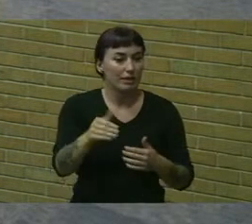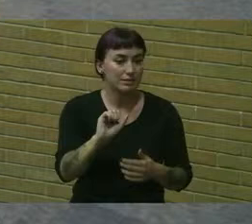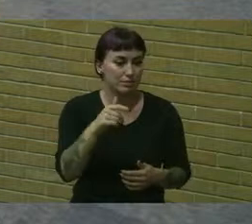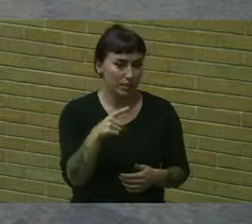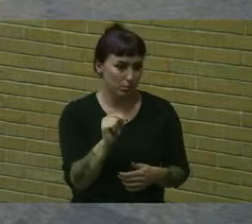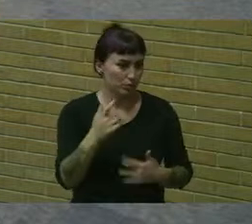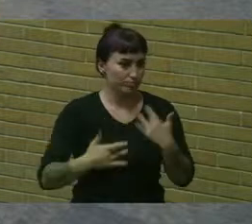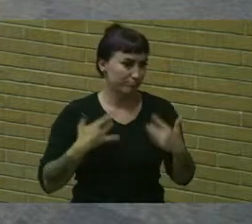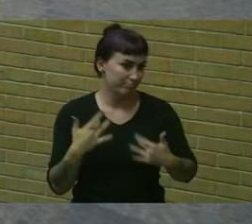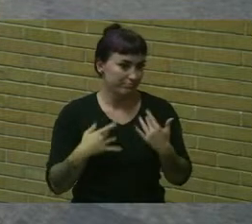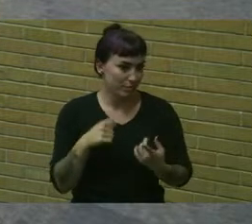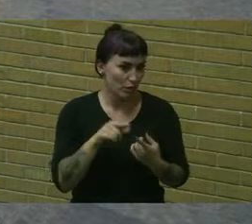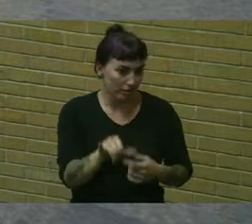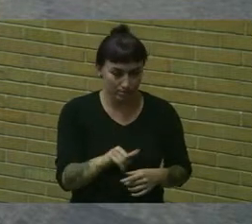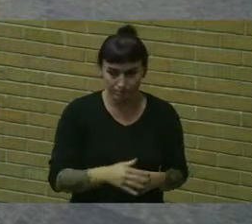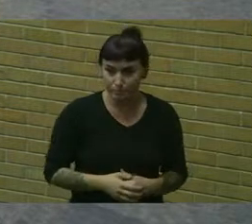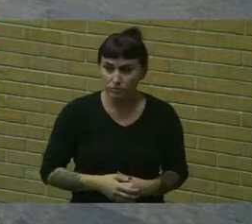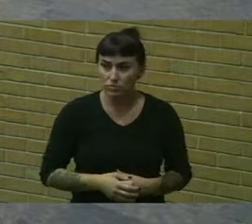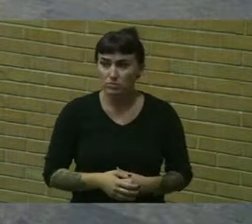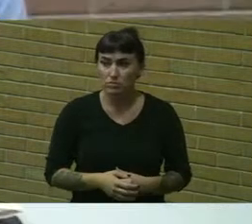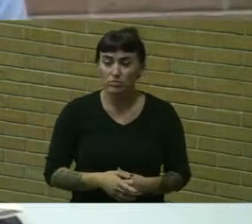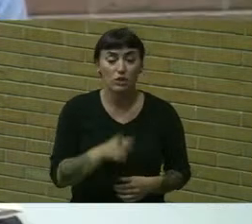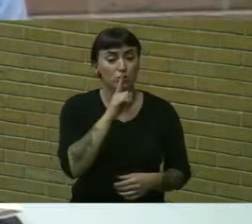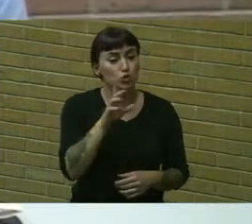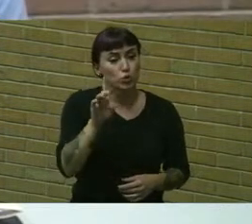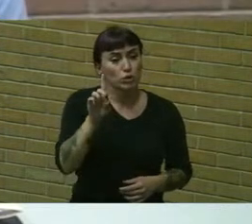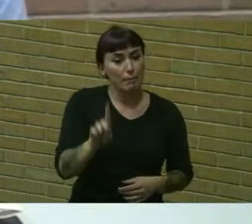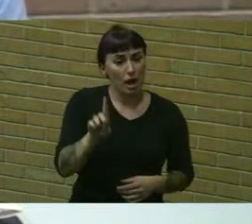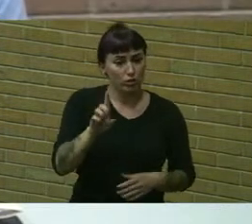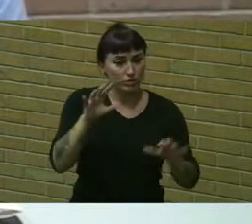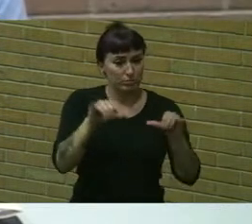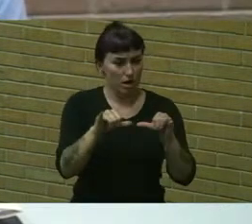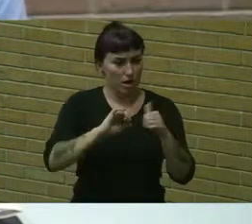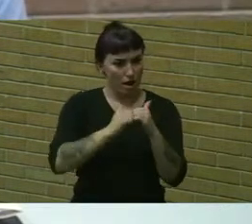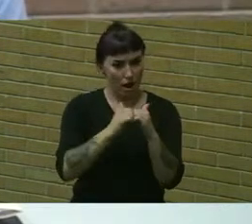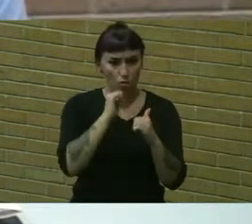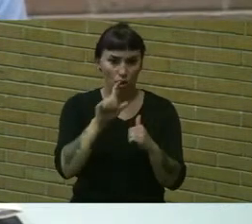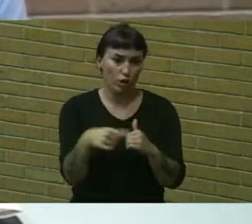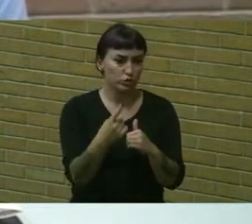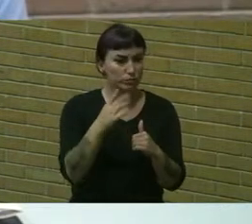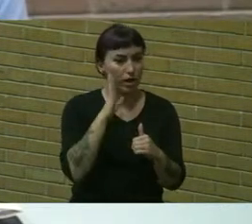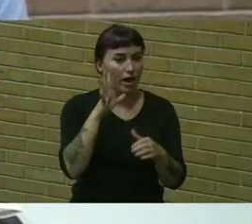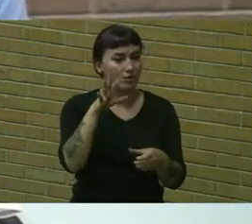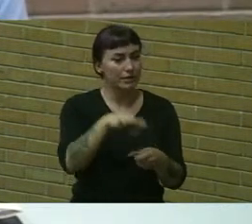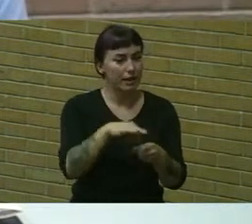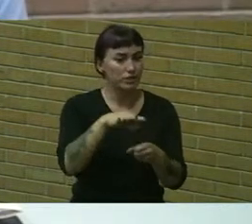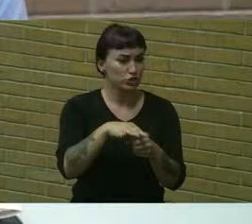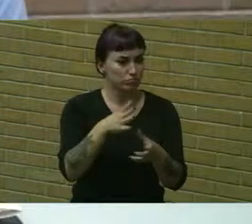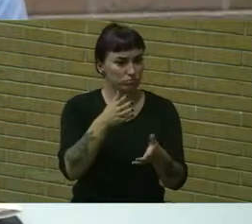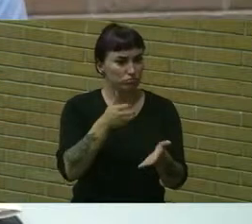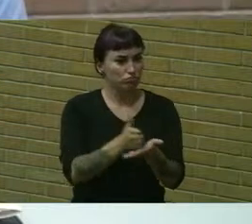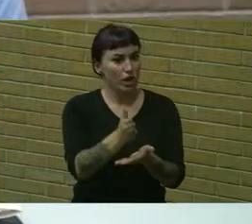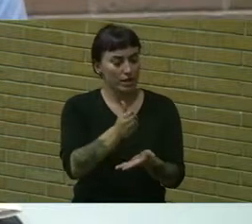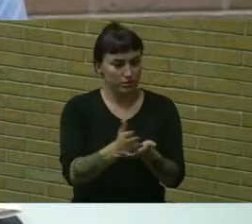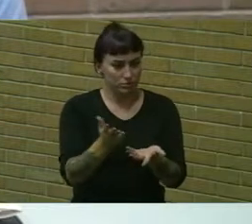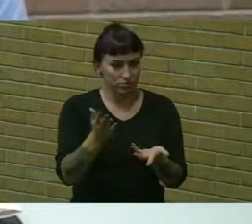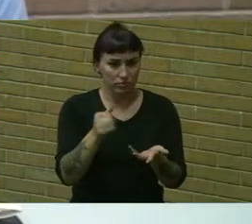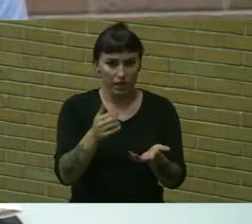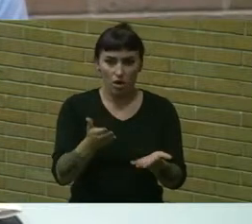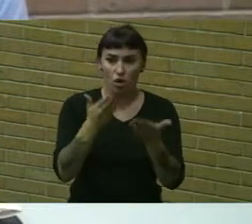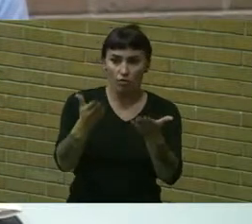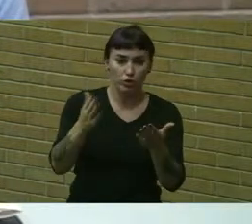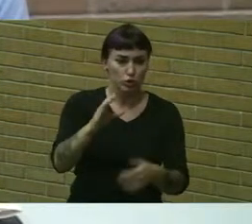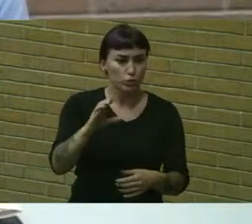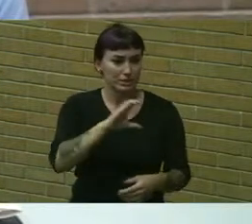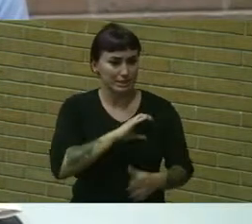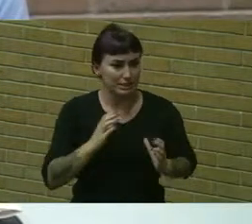I'm very excited about that. A true democracy is measured not just by the election and voting rights that it offers to its citizens,